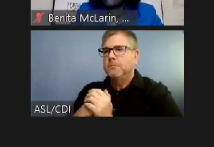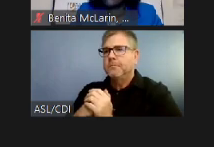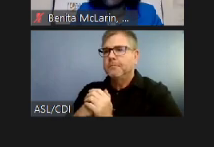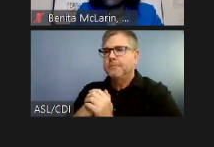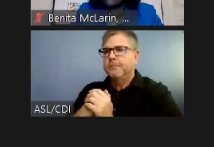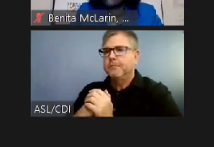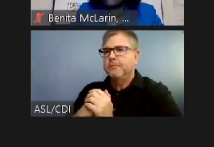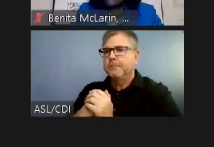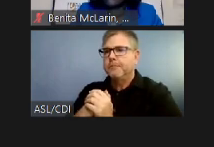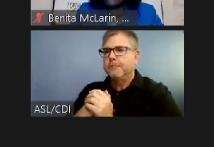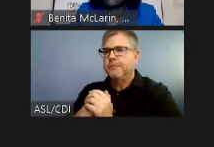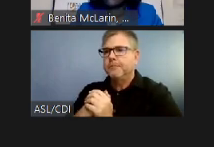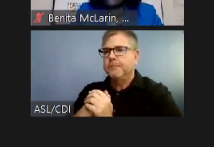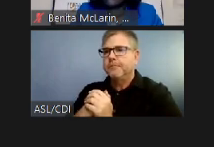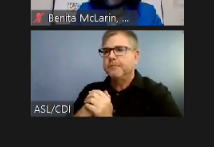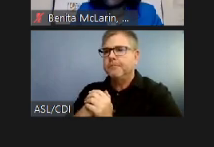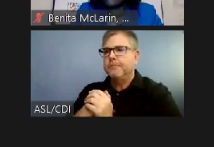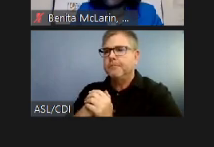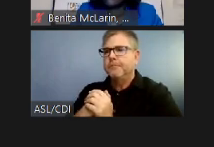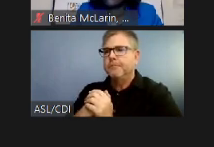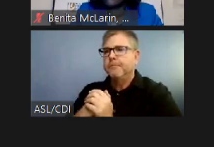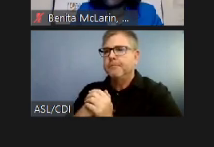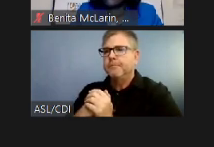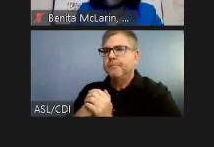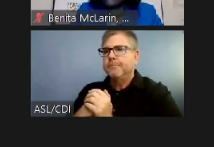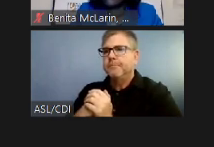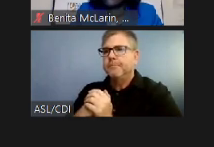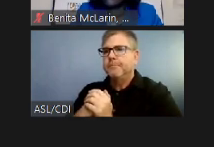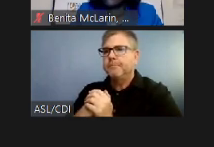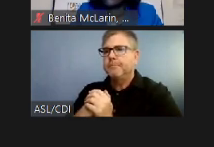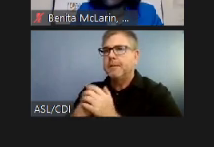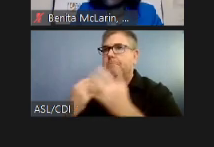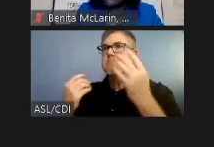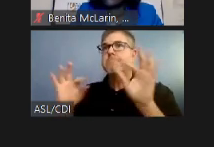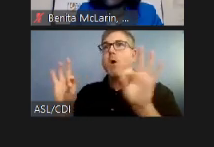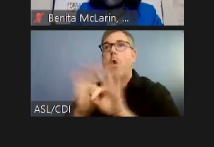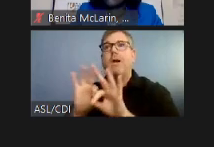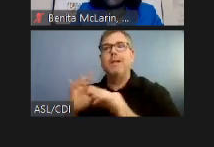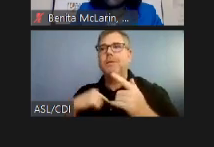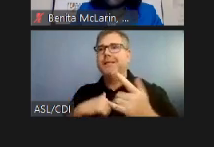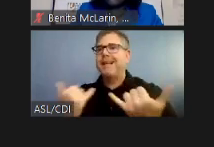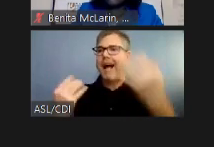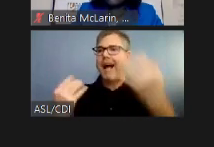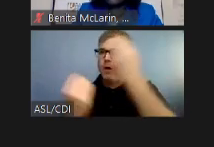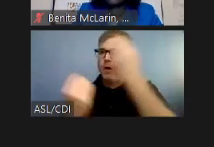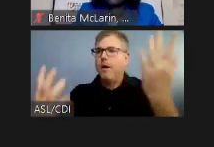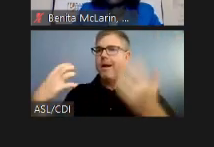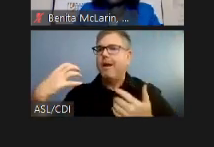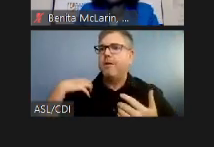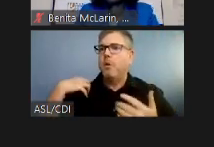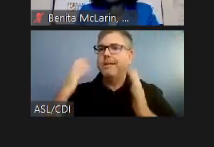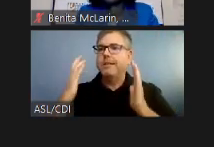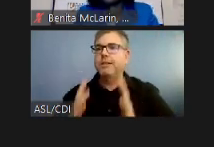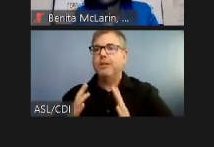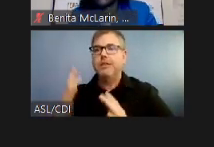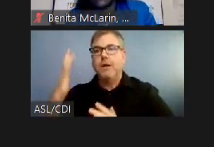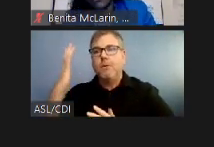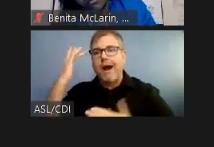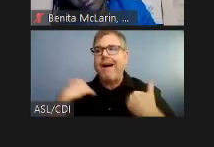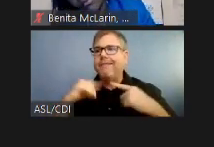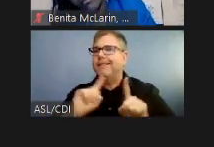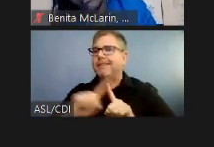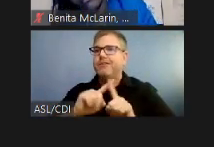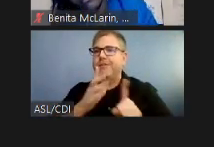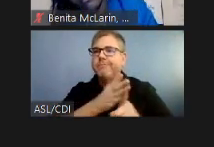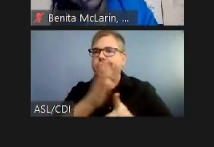now, which is the employers, right? Because that's really identifying, again, from an occupational standpoint, one of those four sort